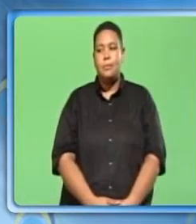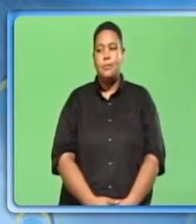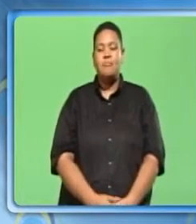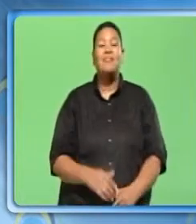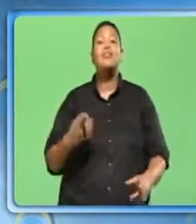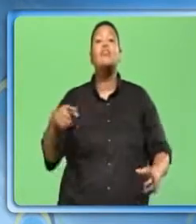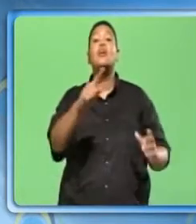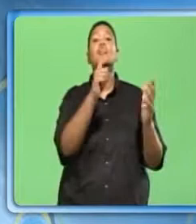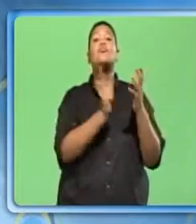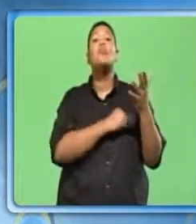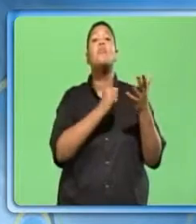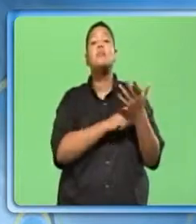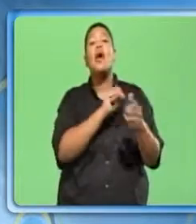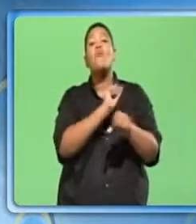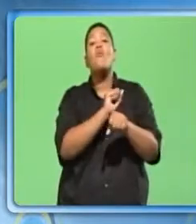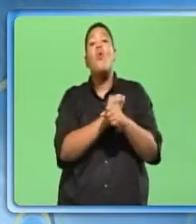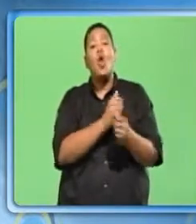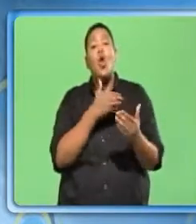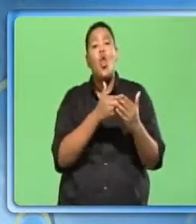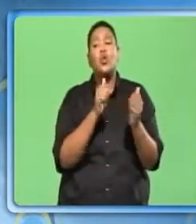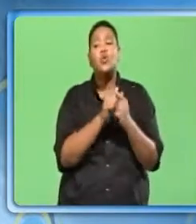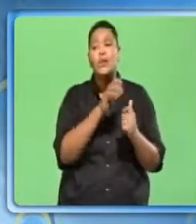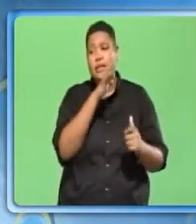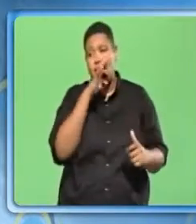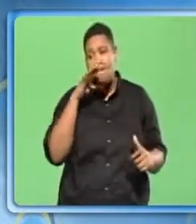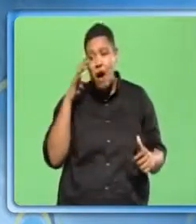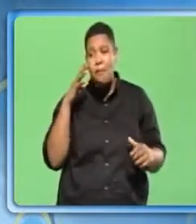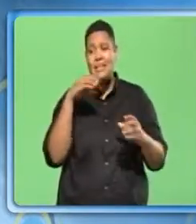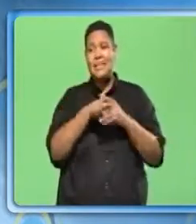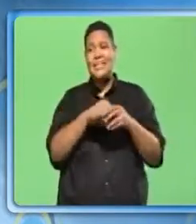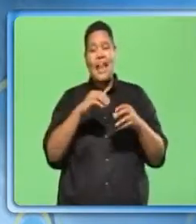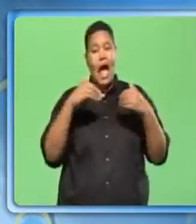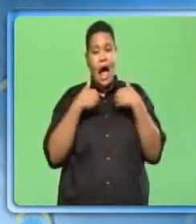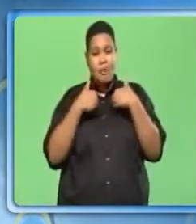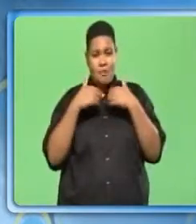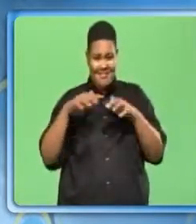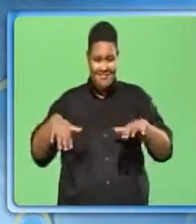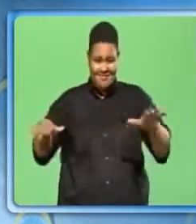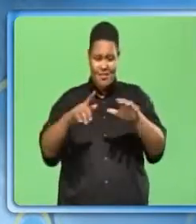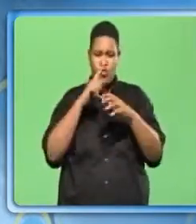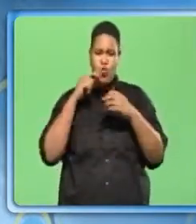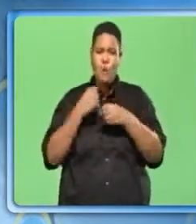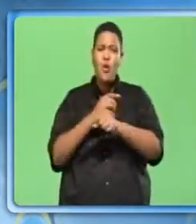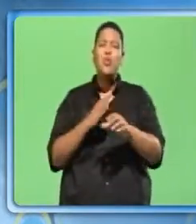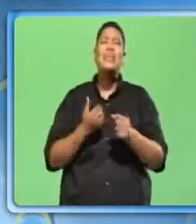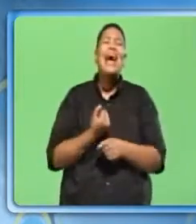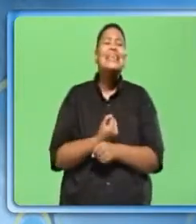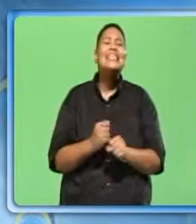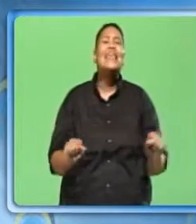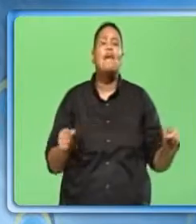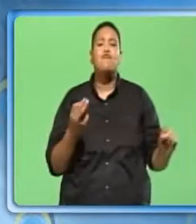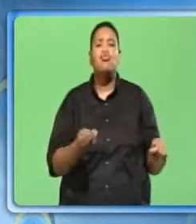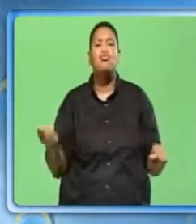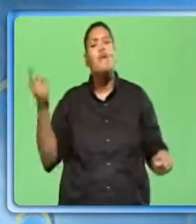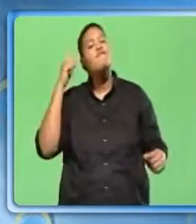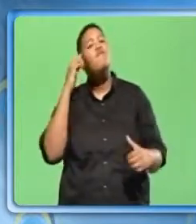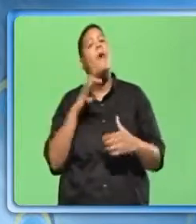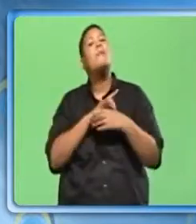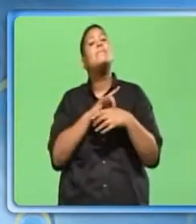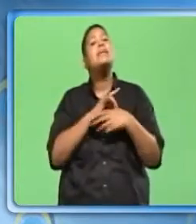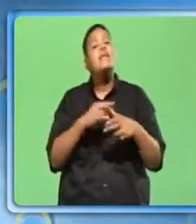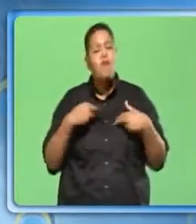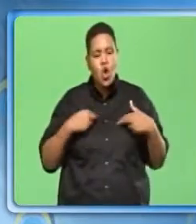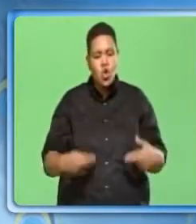They sometimes work closely with farmers in the animal husbandry to produce a safe source of meat for